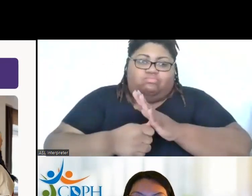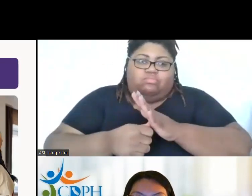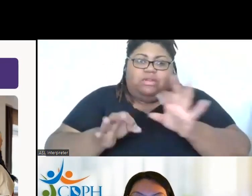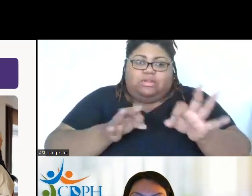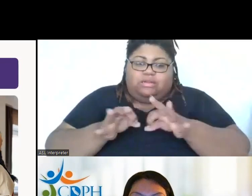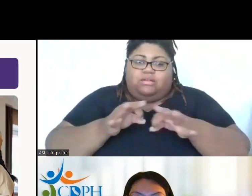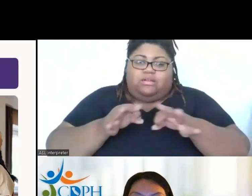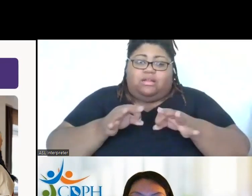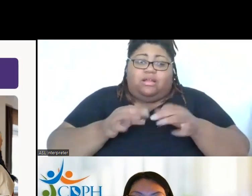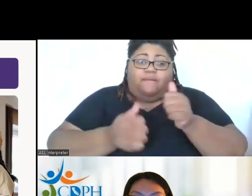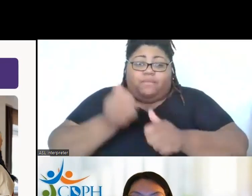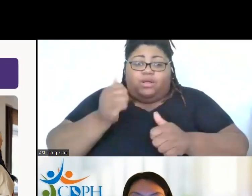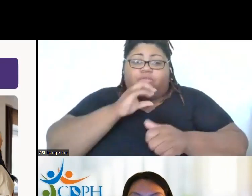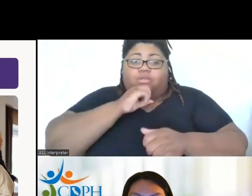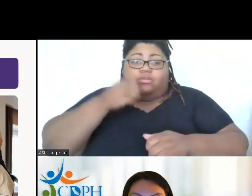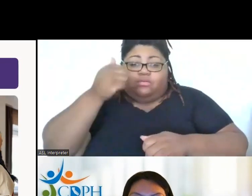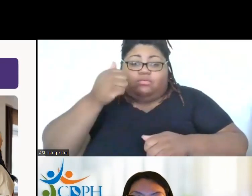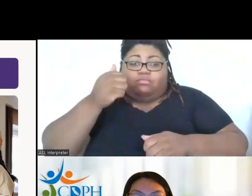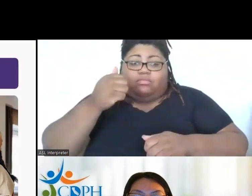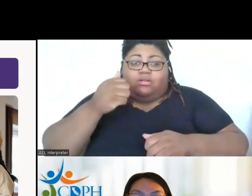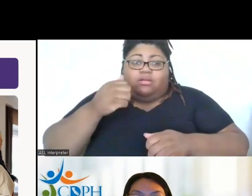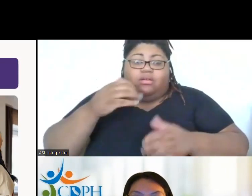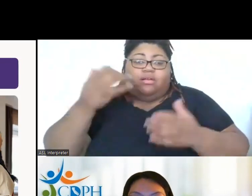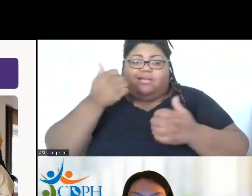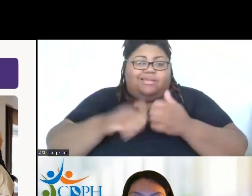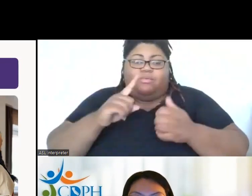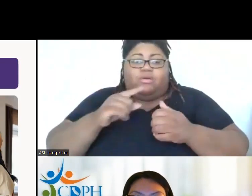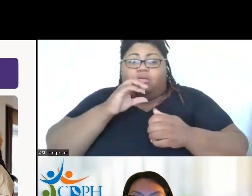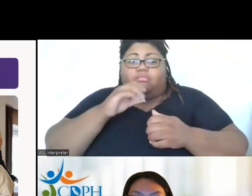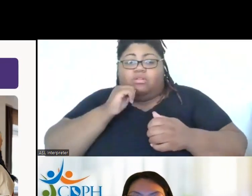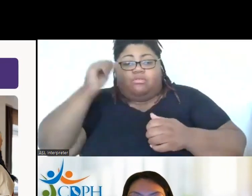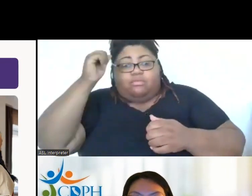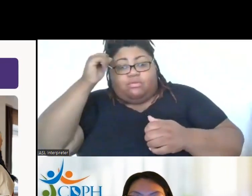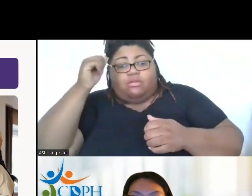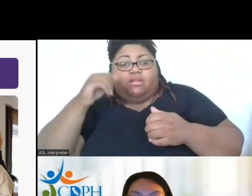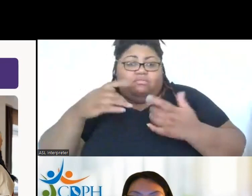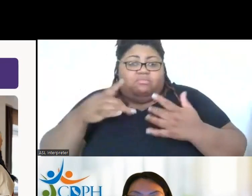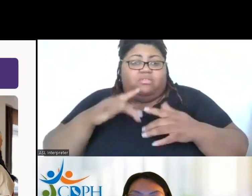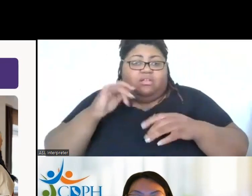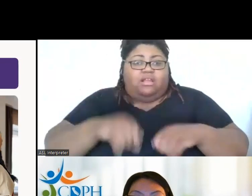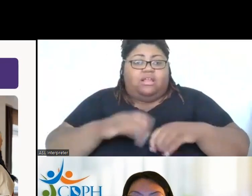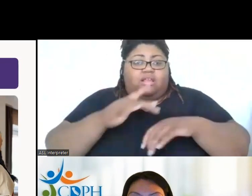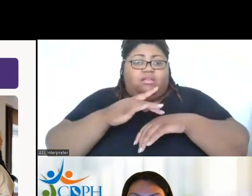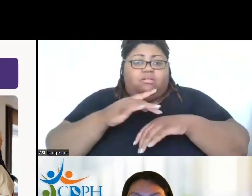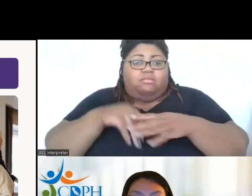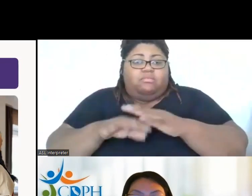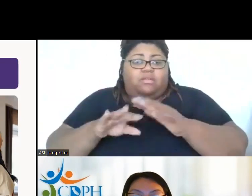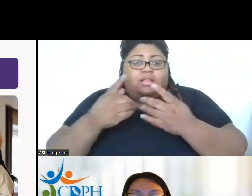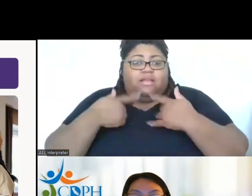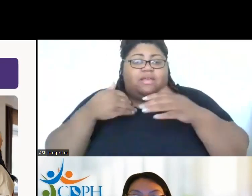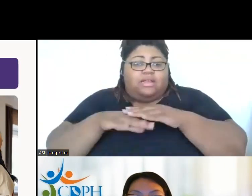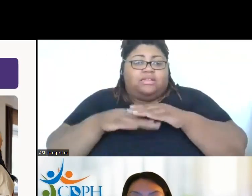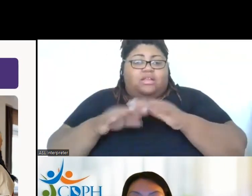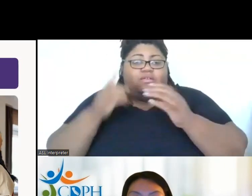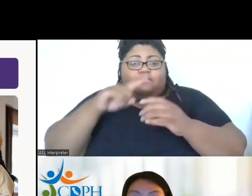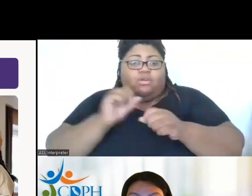vast majority of adults are eligible for COVID-19 treatment. So COVID-19 treatments are recommended for anyone who is 12 years or older, who